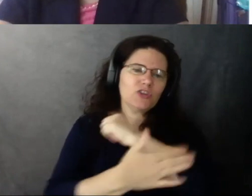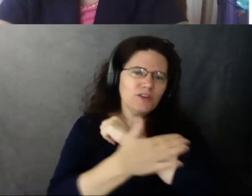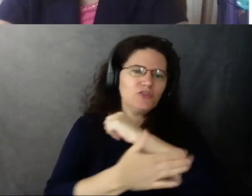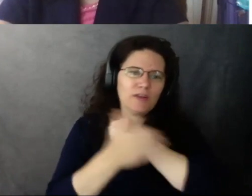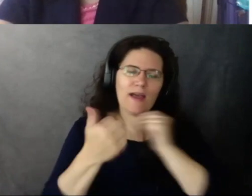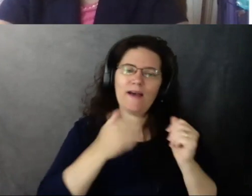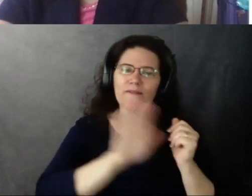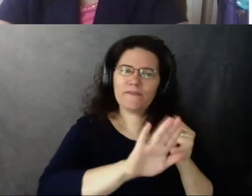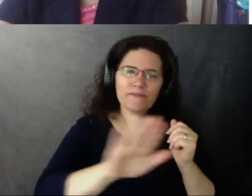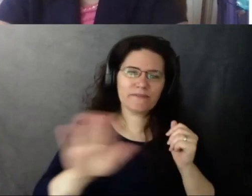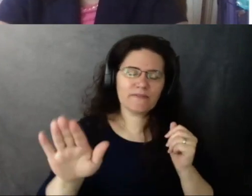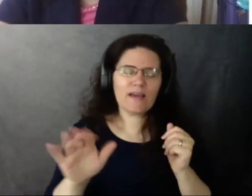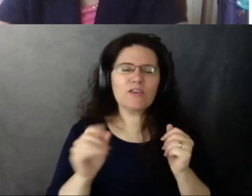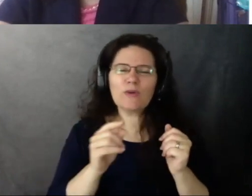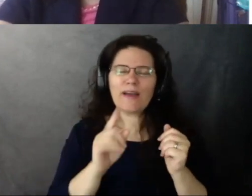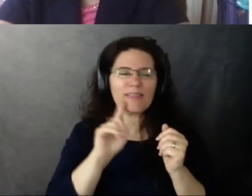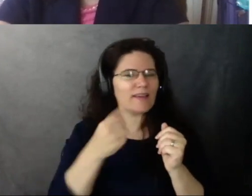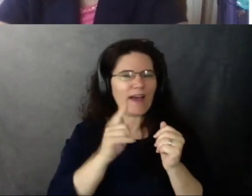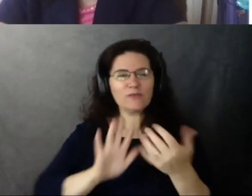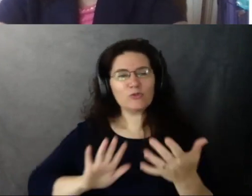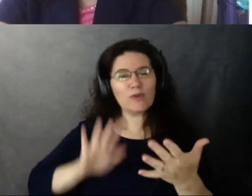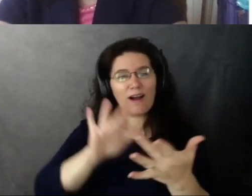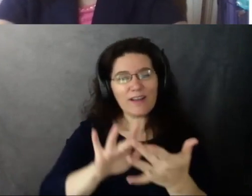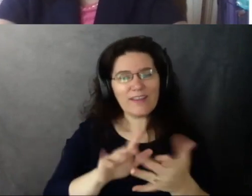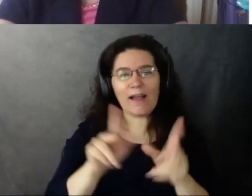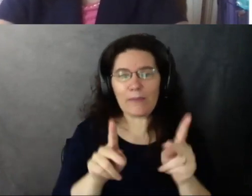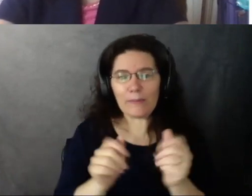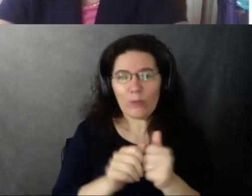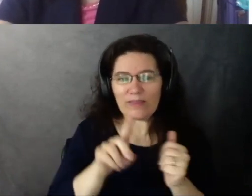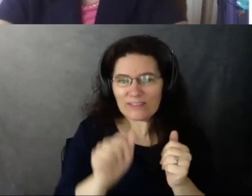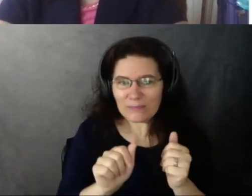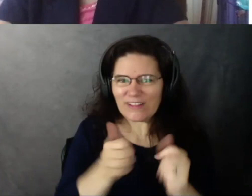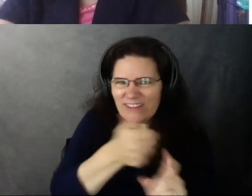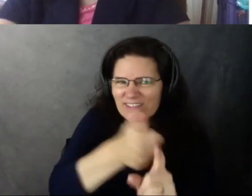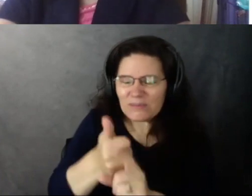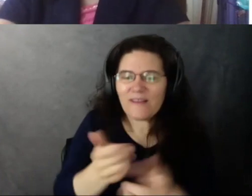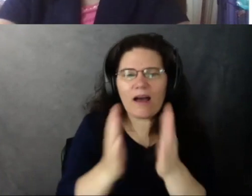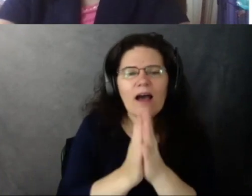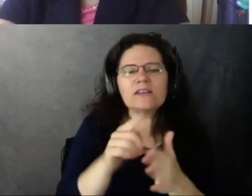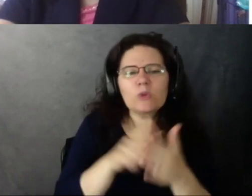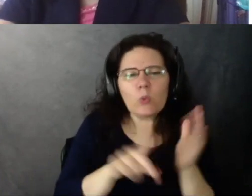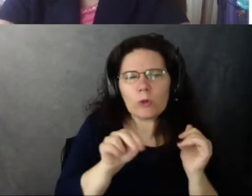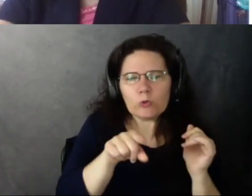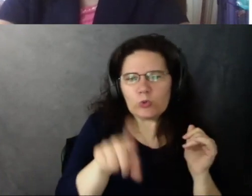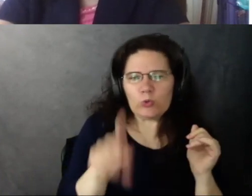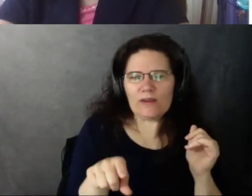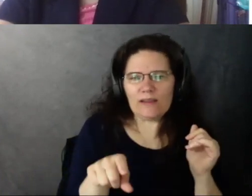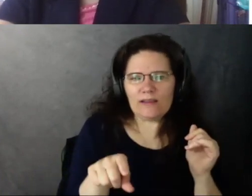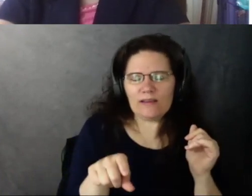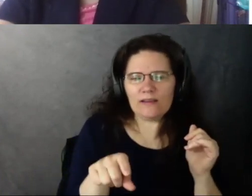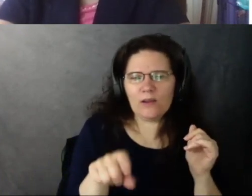really just reaching out to people with disabilities to know what supports they